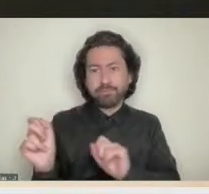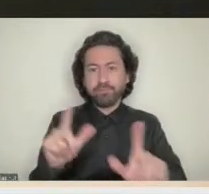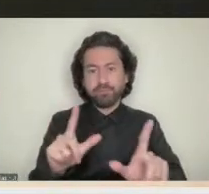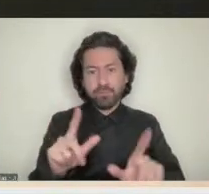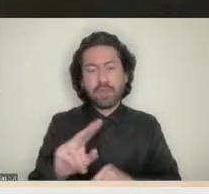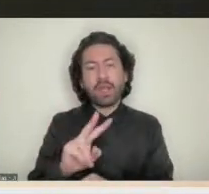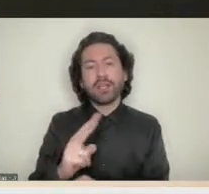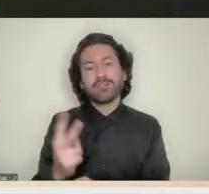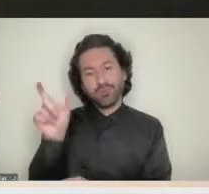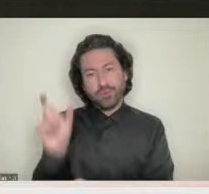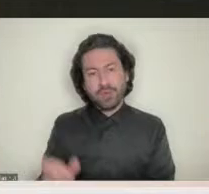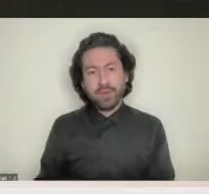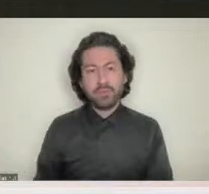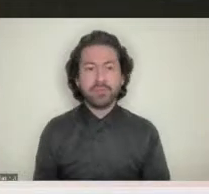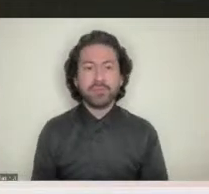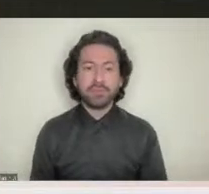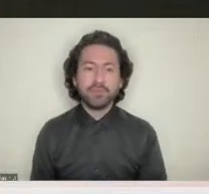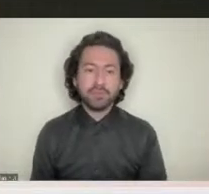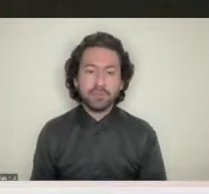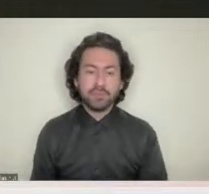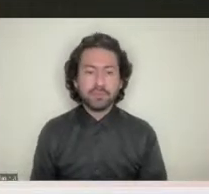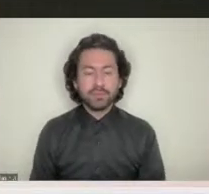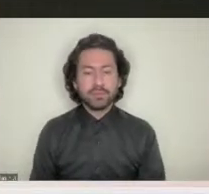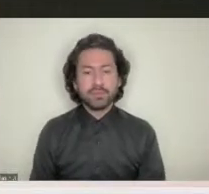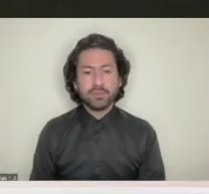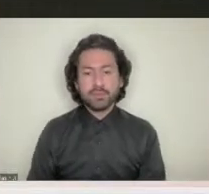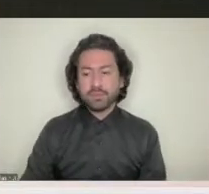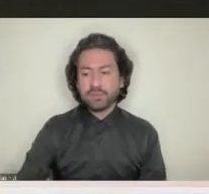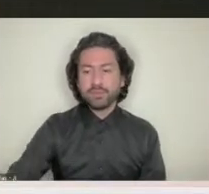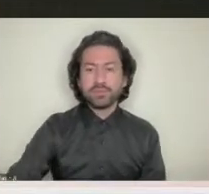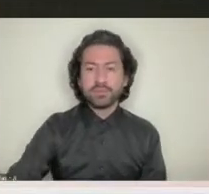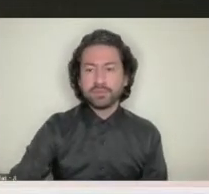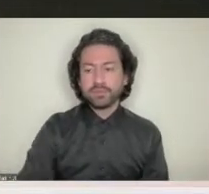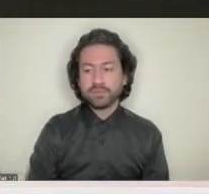So now the second panel member.